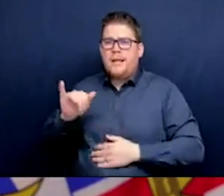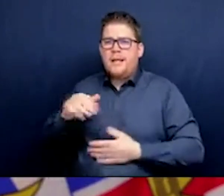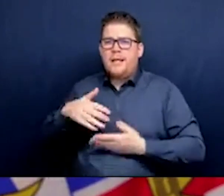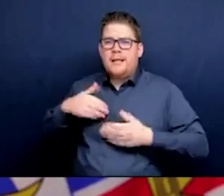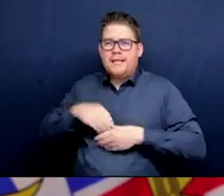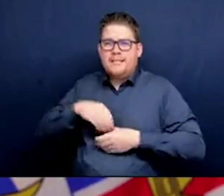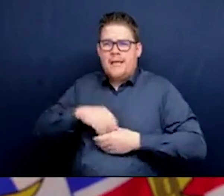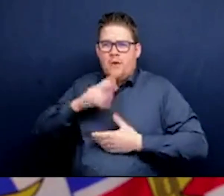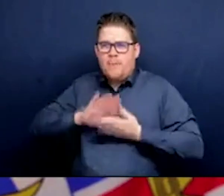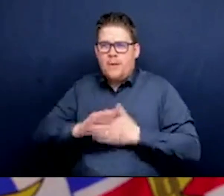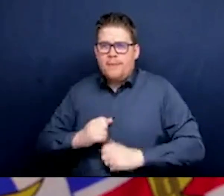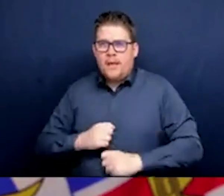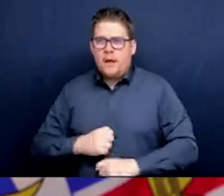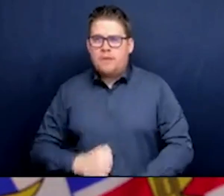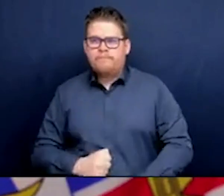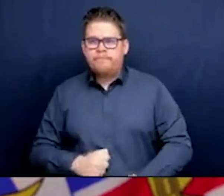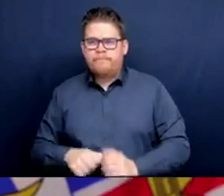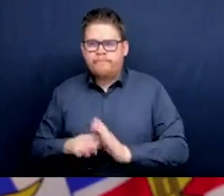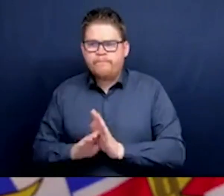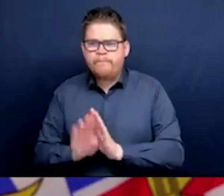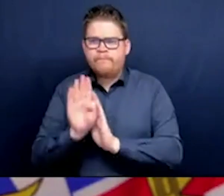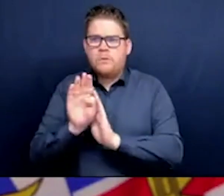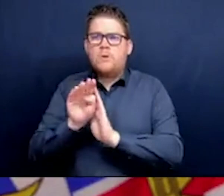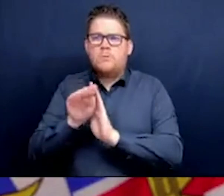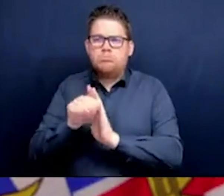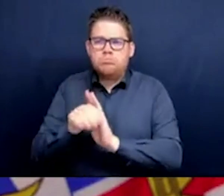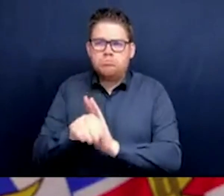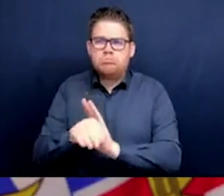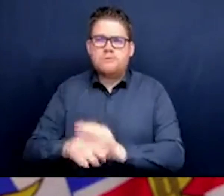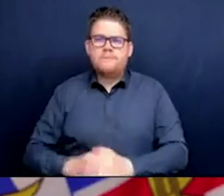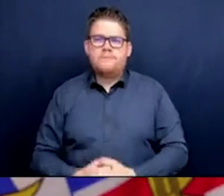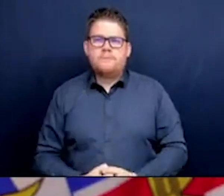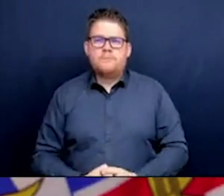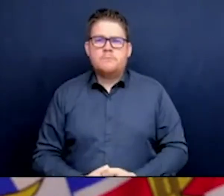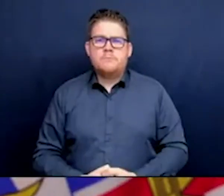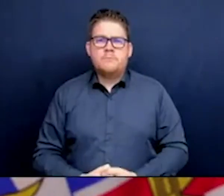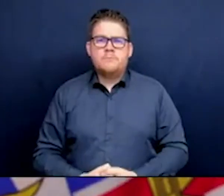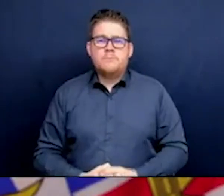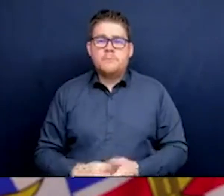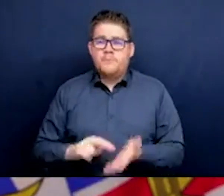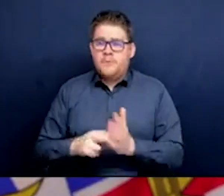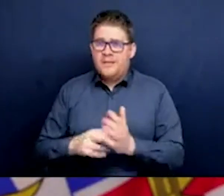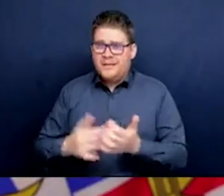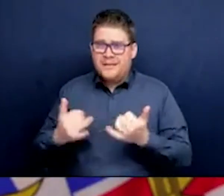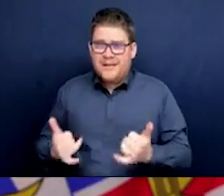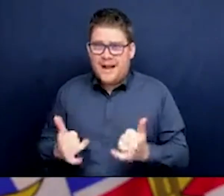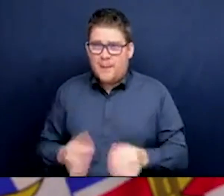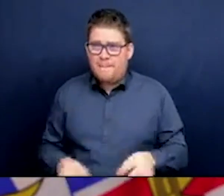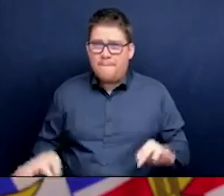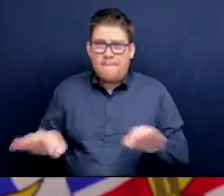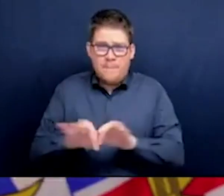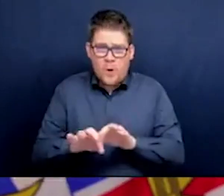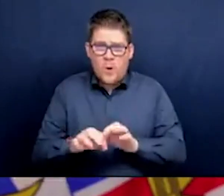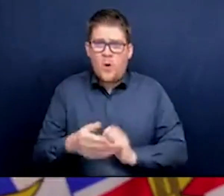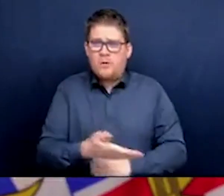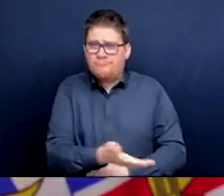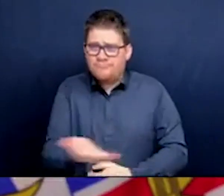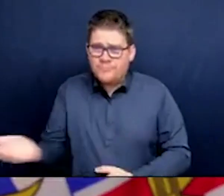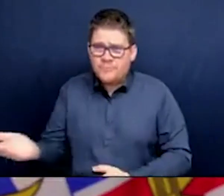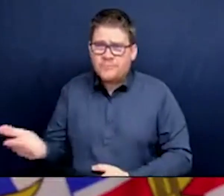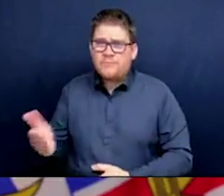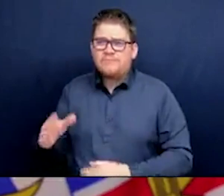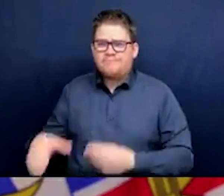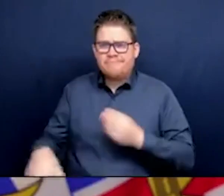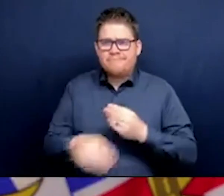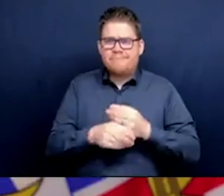that we are seeing against hospitalization and severe disease. But now is more important than ever to get that booster dose.